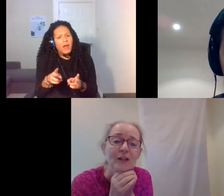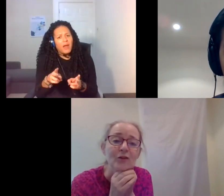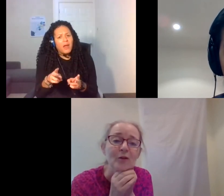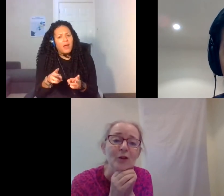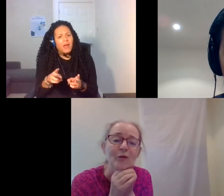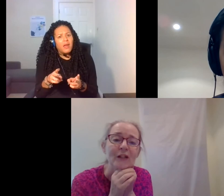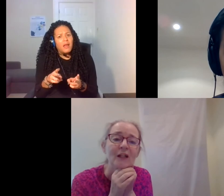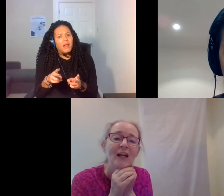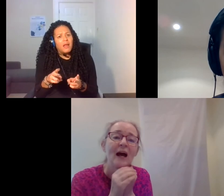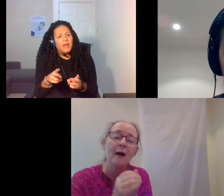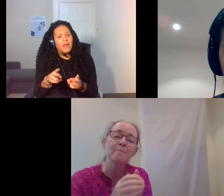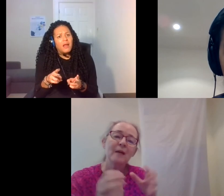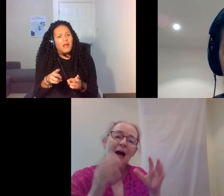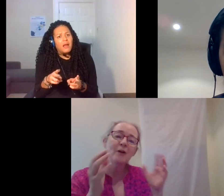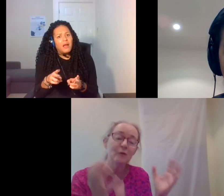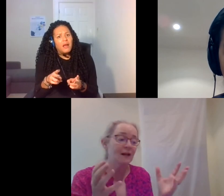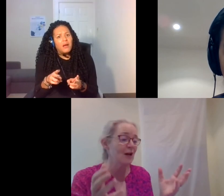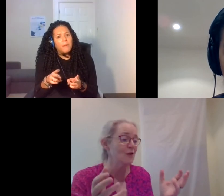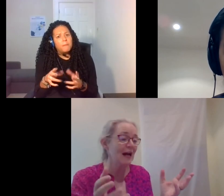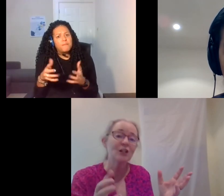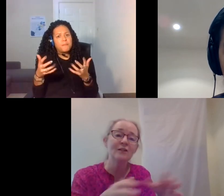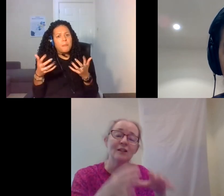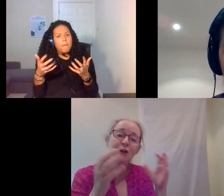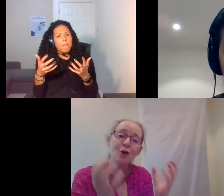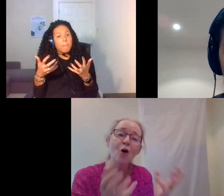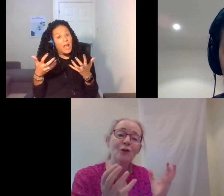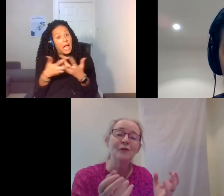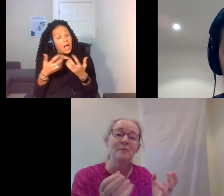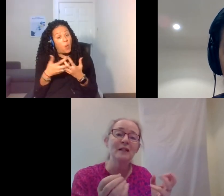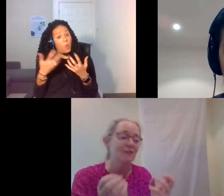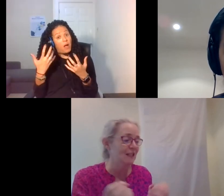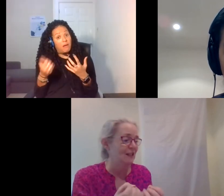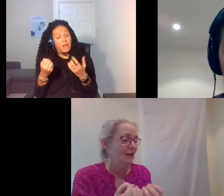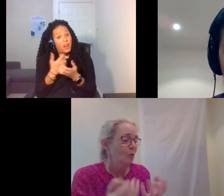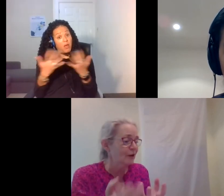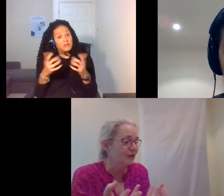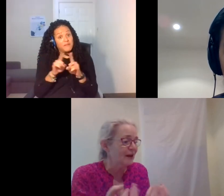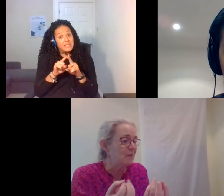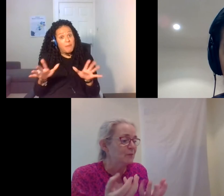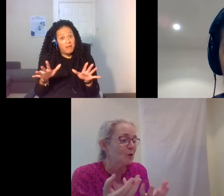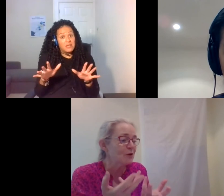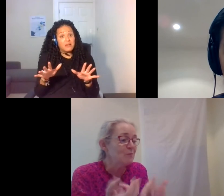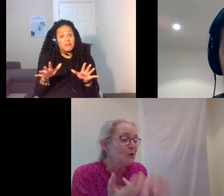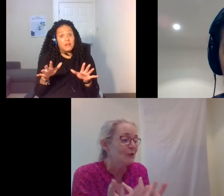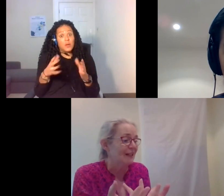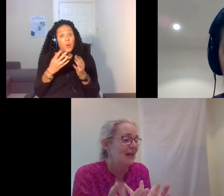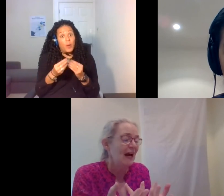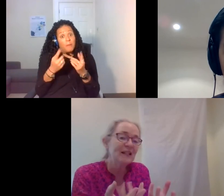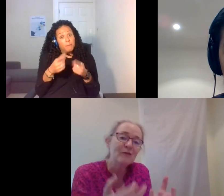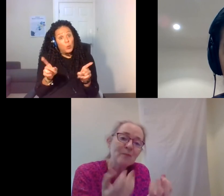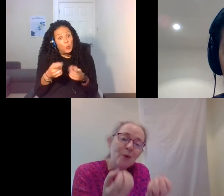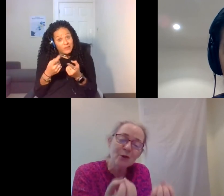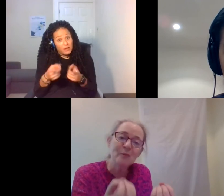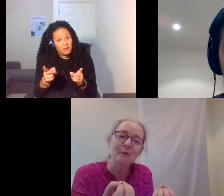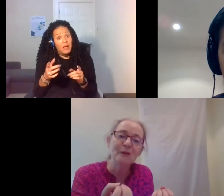wonderful description of it, how actually there's a lot of similarities with music, and